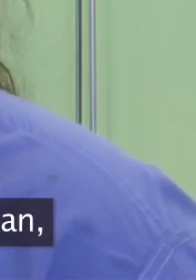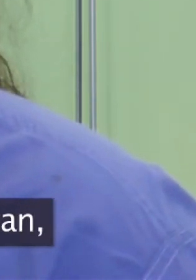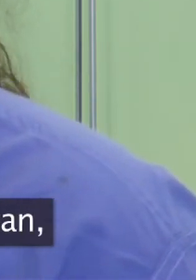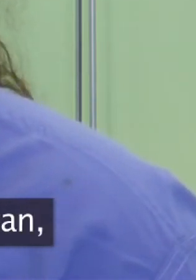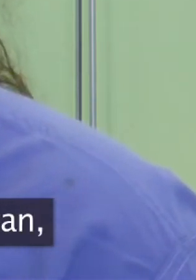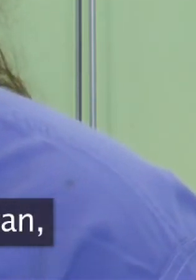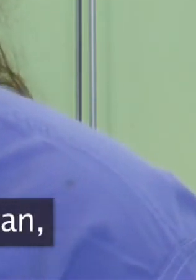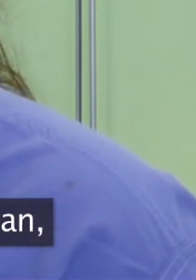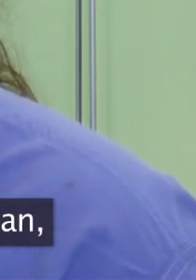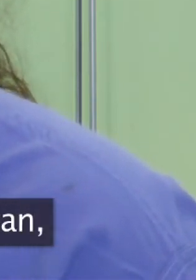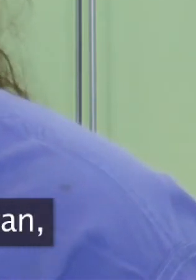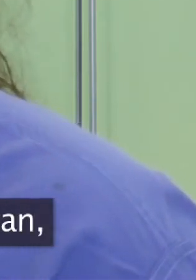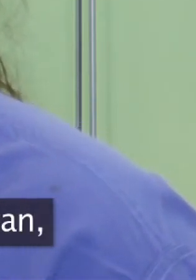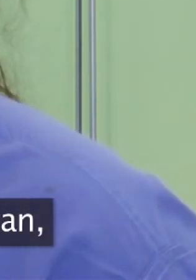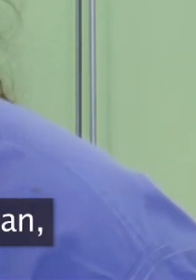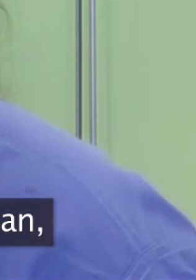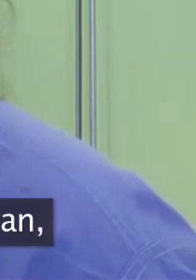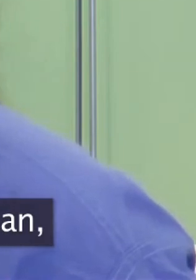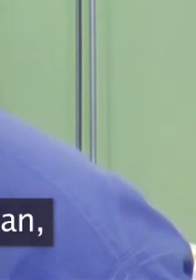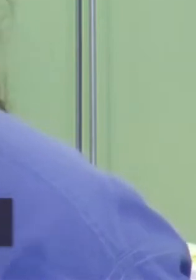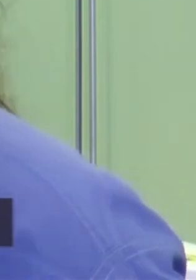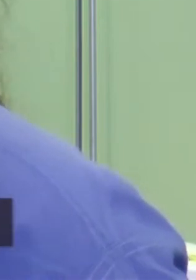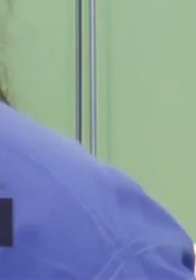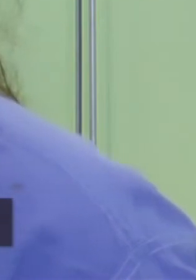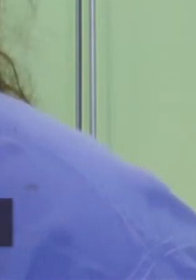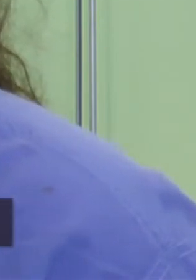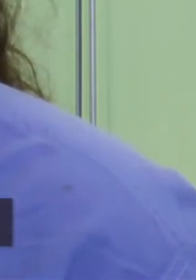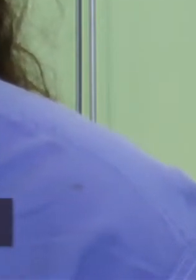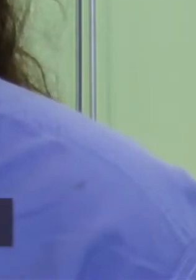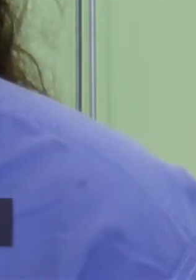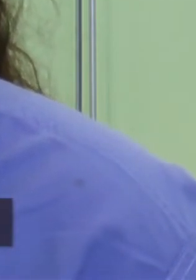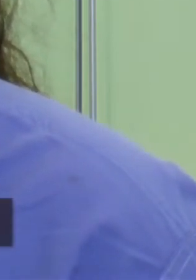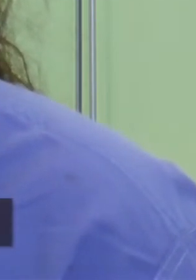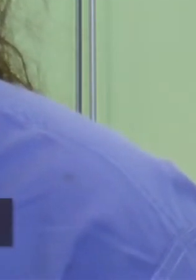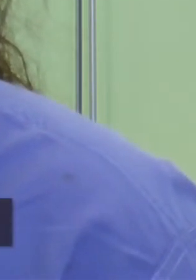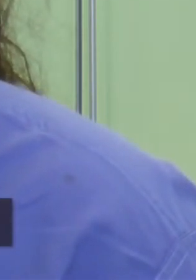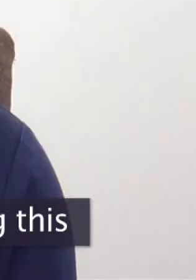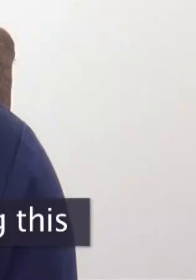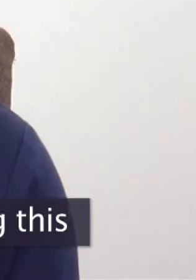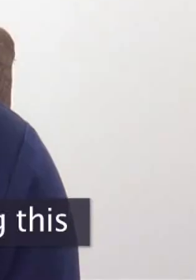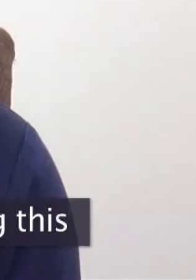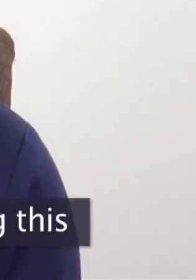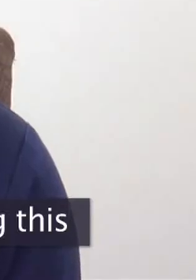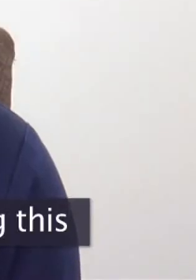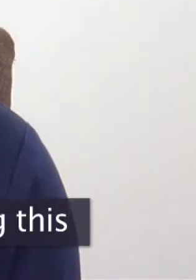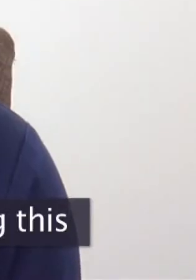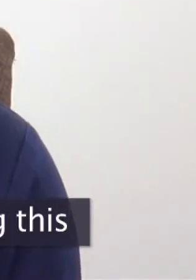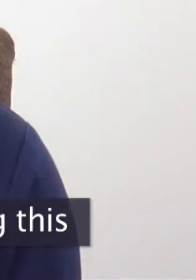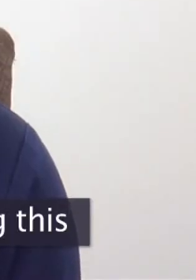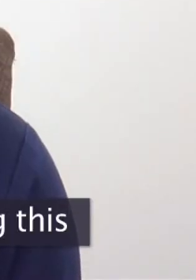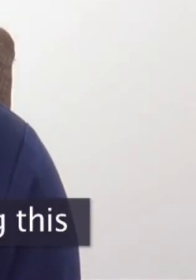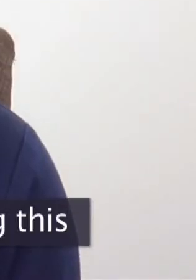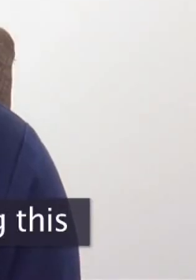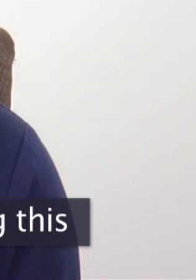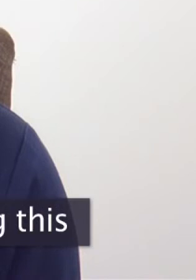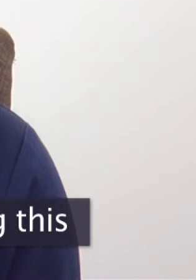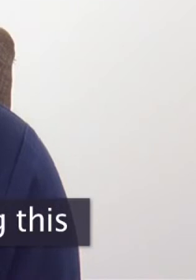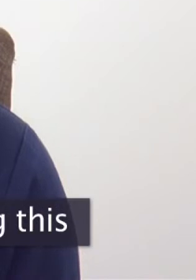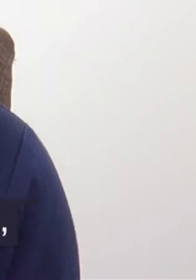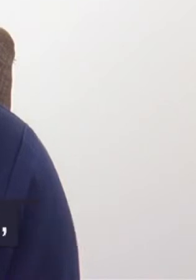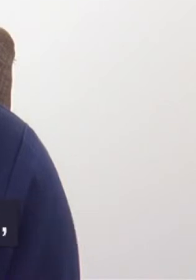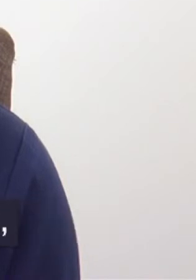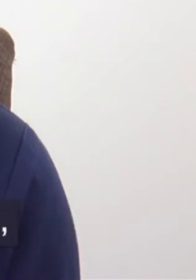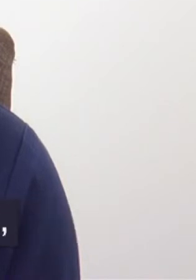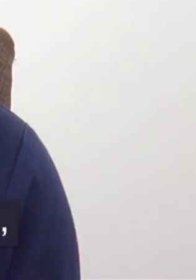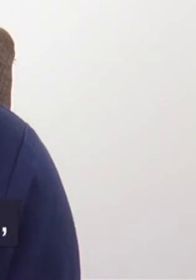that time to just sit down and be with women, because that's what a midwife is all about. The support and the feedback that we have had